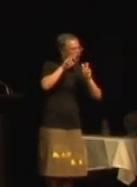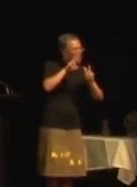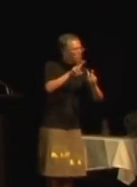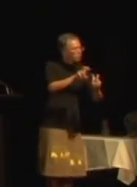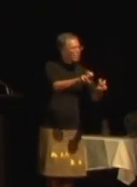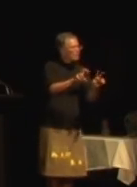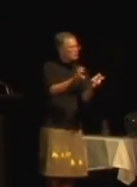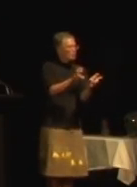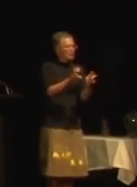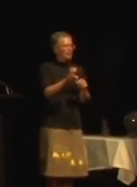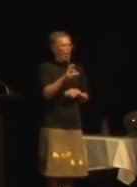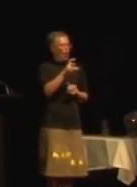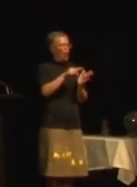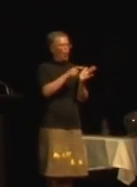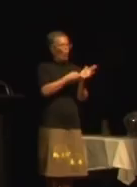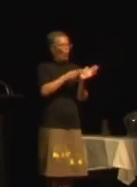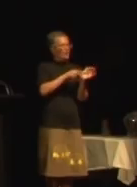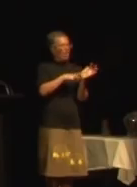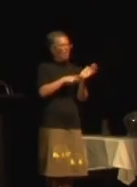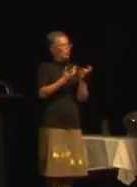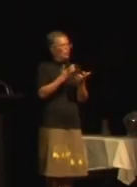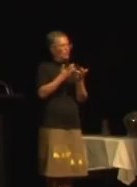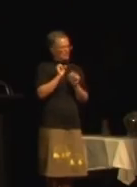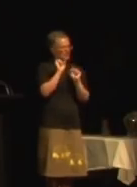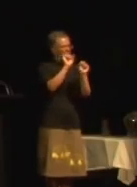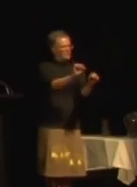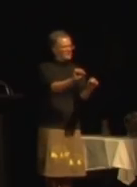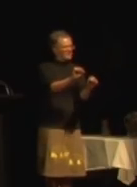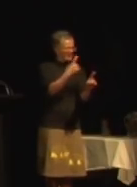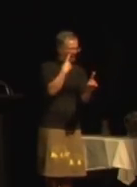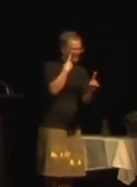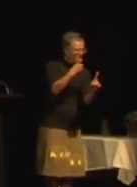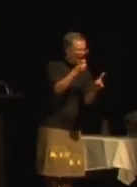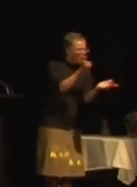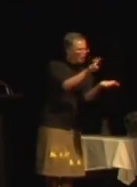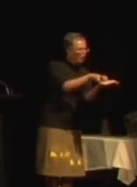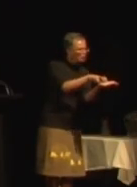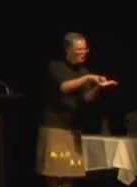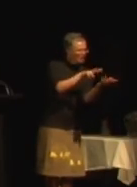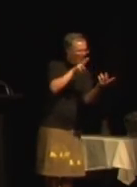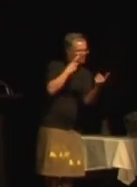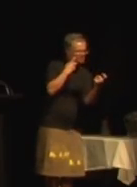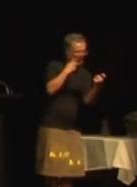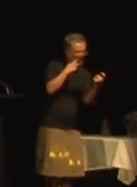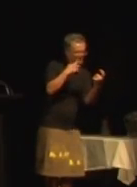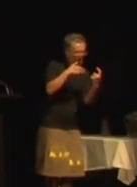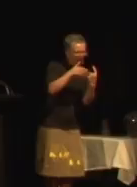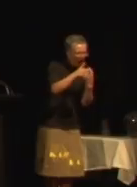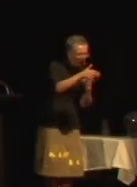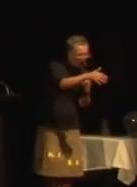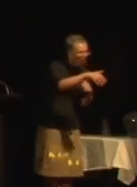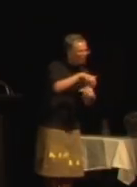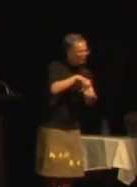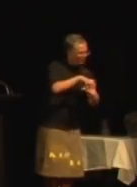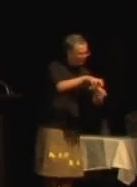University's Rare Book and Manuscripts collection and found the contributor contracts. I learned a lot more about US copyright law.